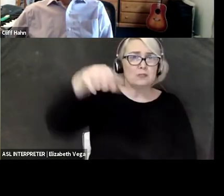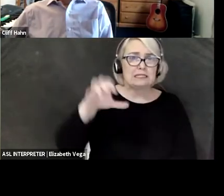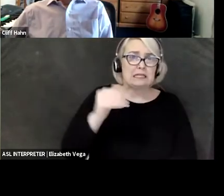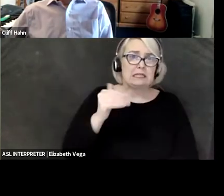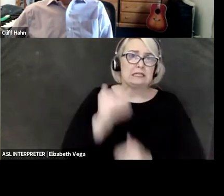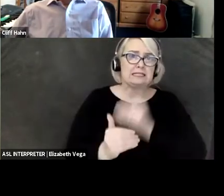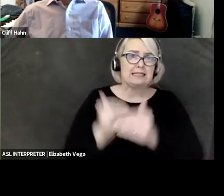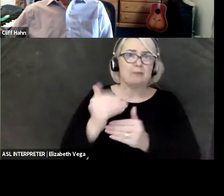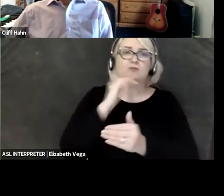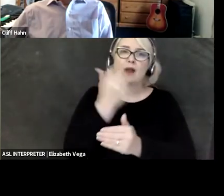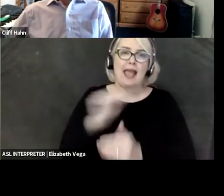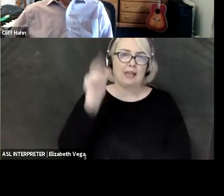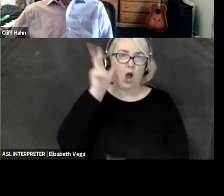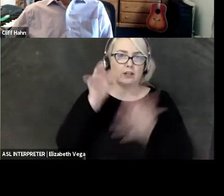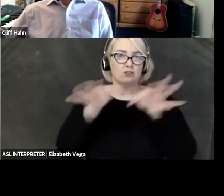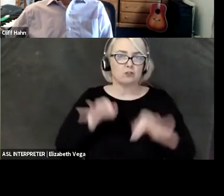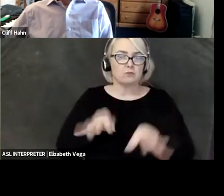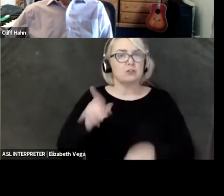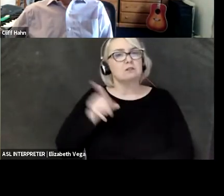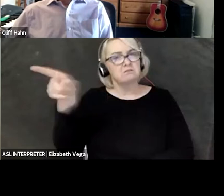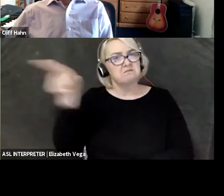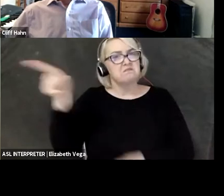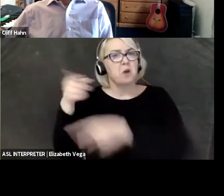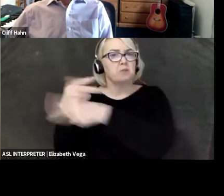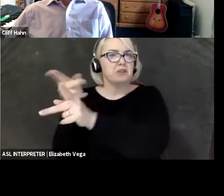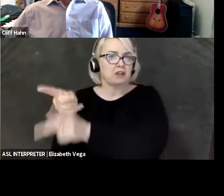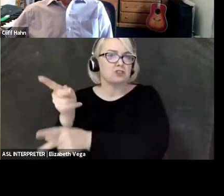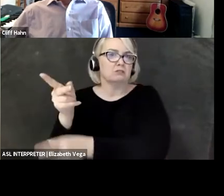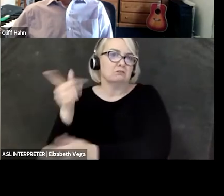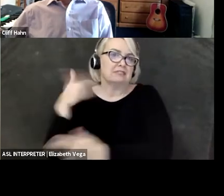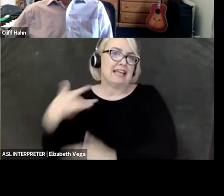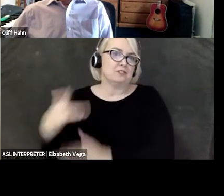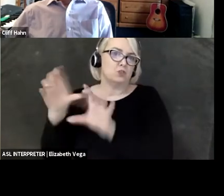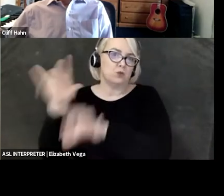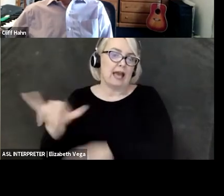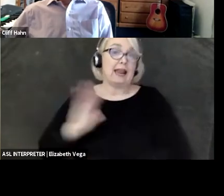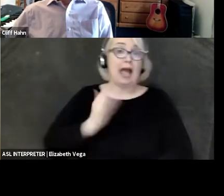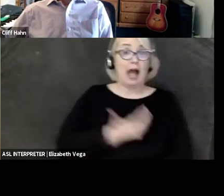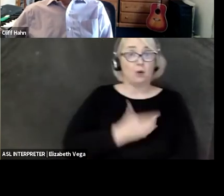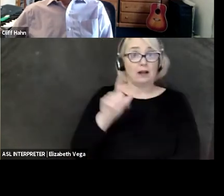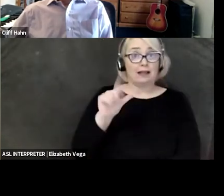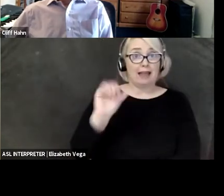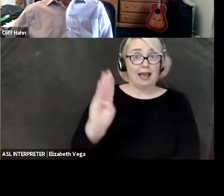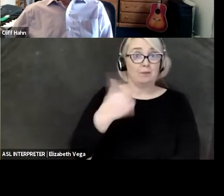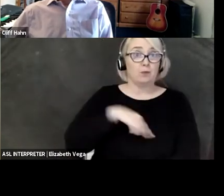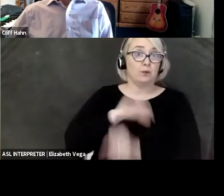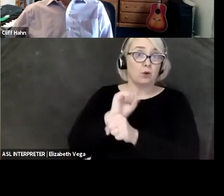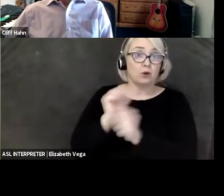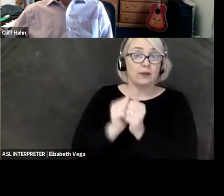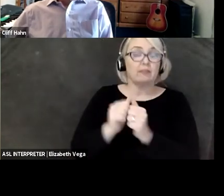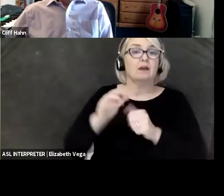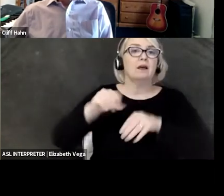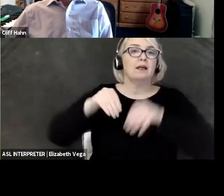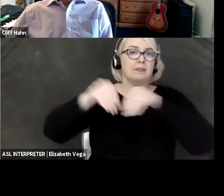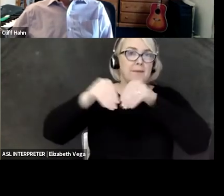of audio description project are done on the production side, usually. The lab that we work with, the mixer and the president of